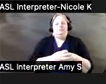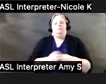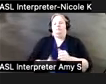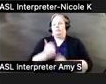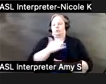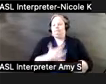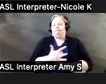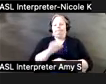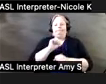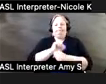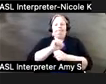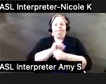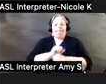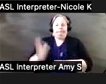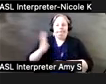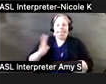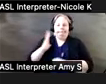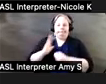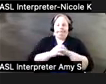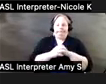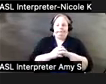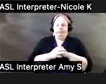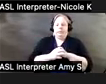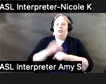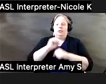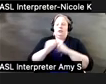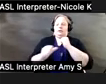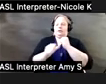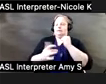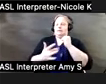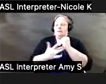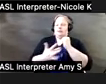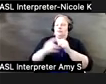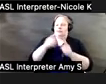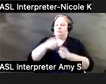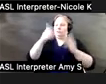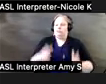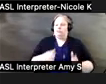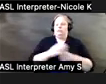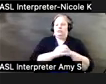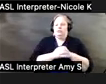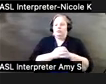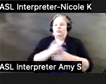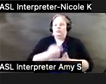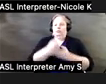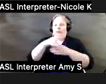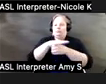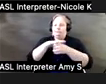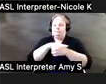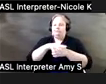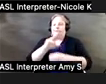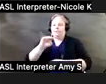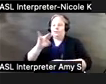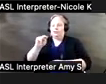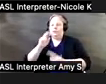with environmental controls before, but while I was working as an assistive technology specialist at a rehab site in Minnesota called Courage Kenya